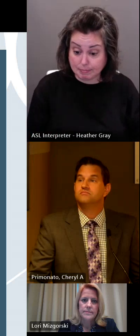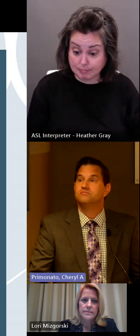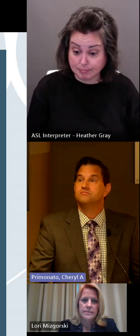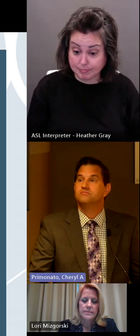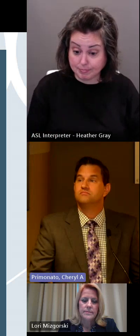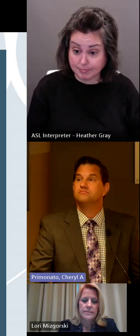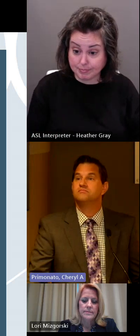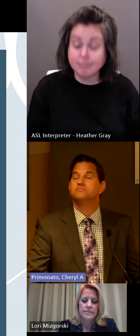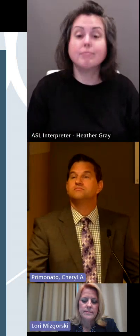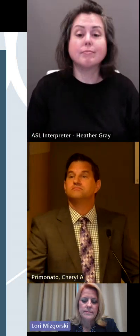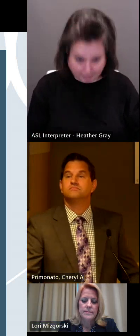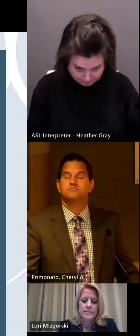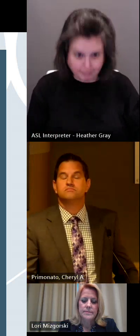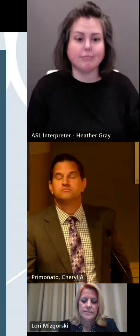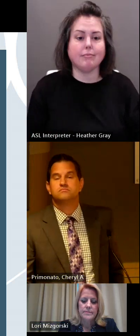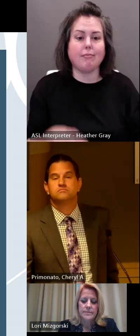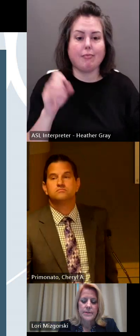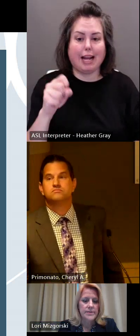Motion.